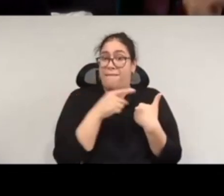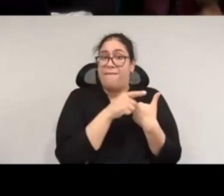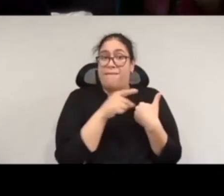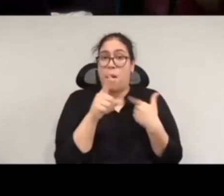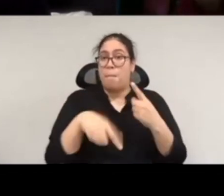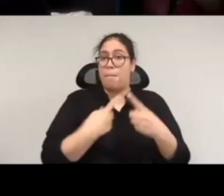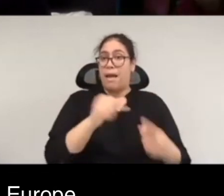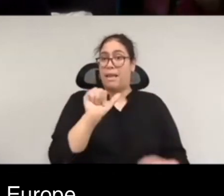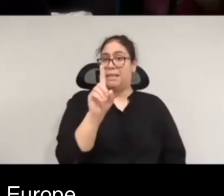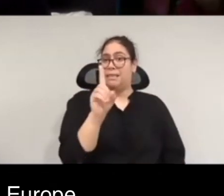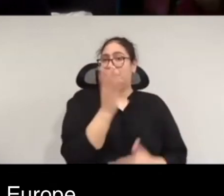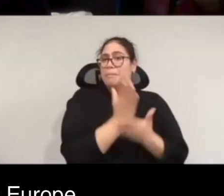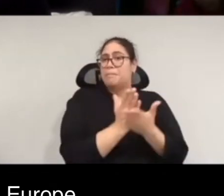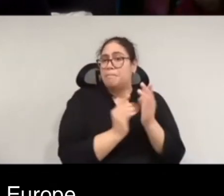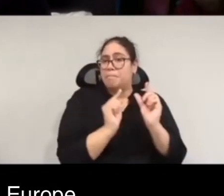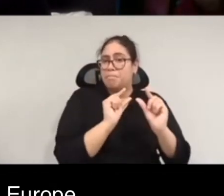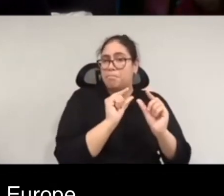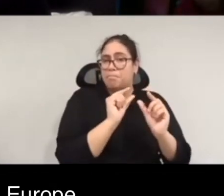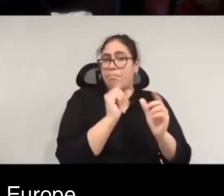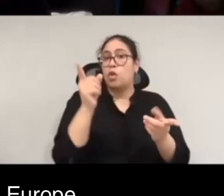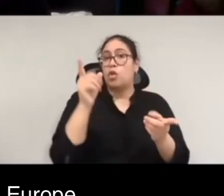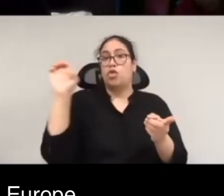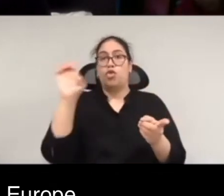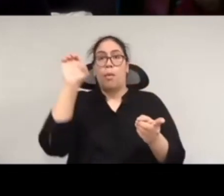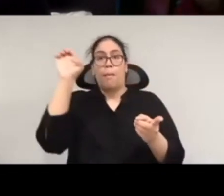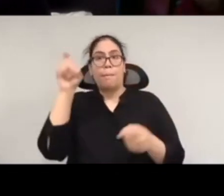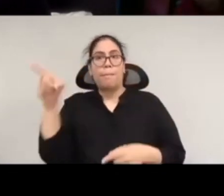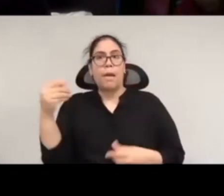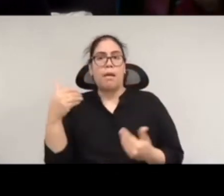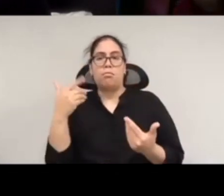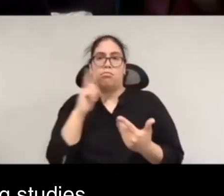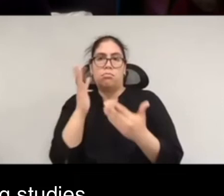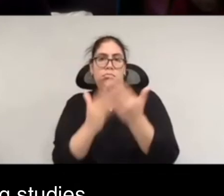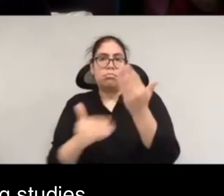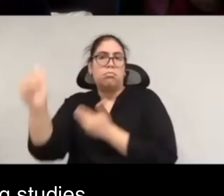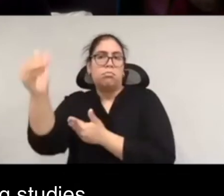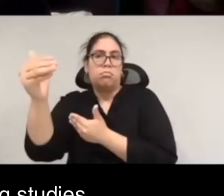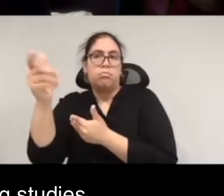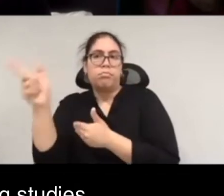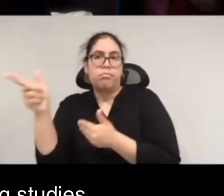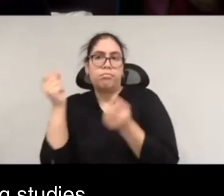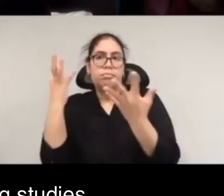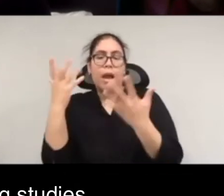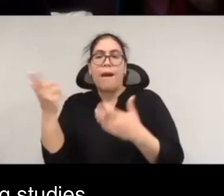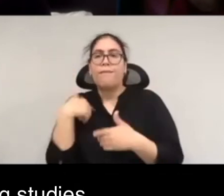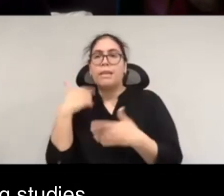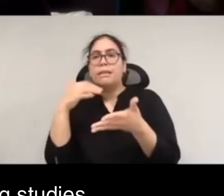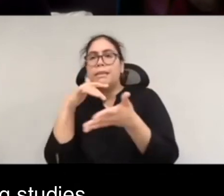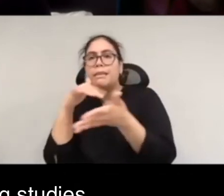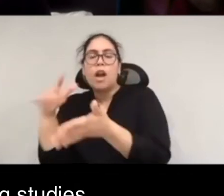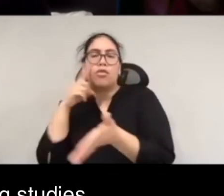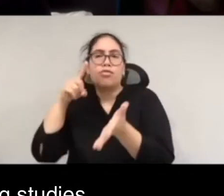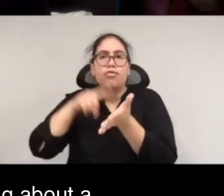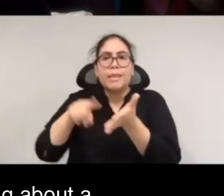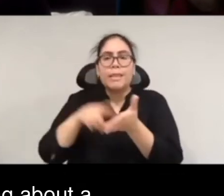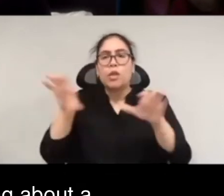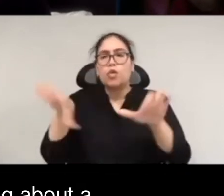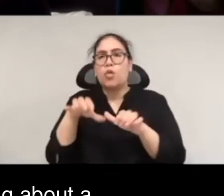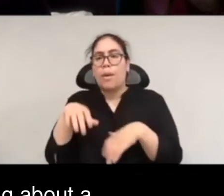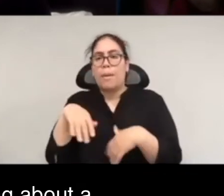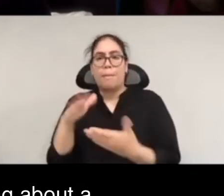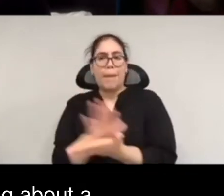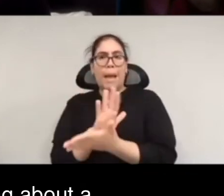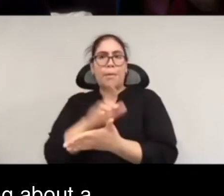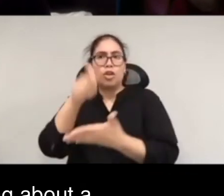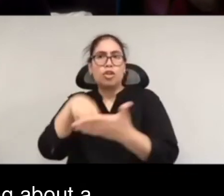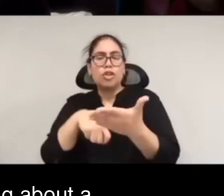description, but and then in Europe, they're far more advanced than we are in many ways. They're doing studies, they're doing papers, they're talking about